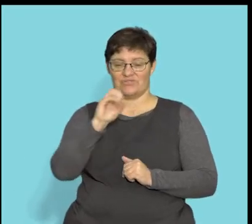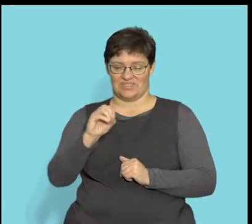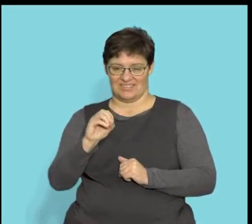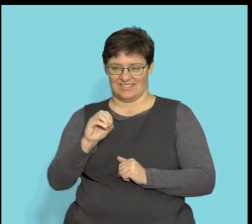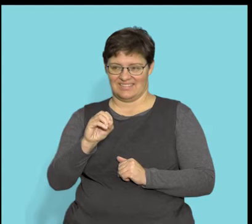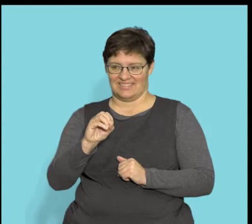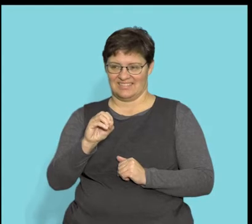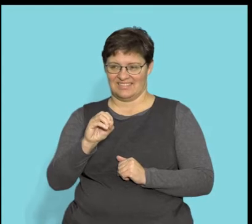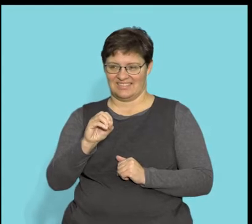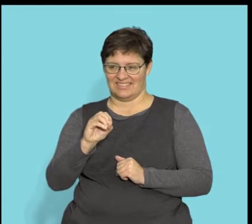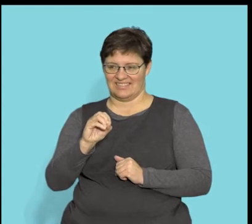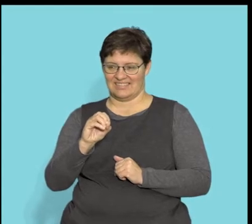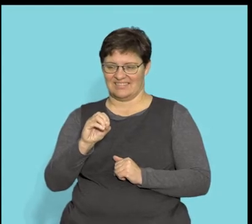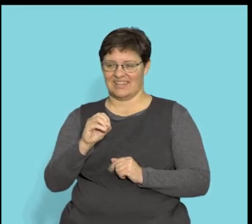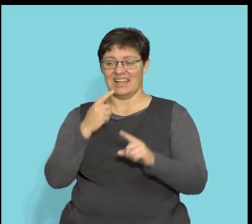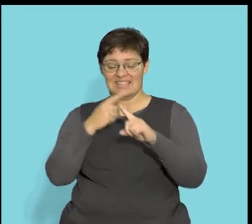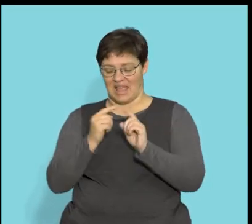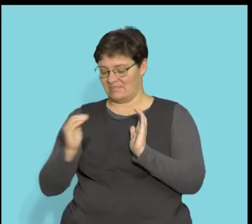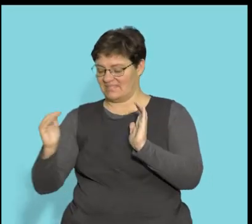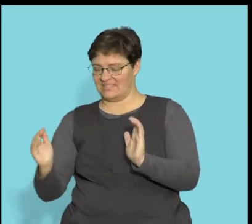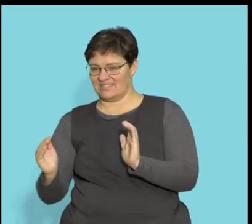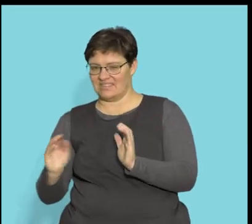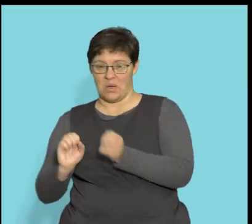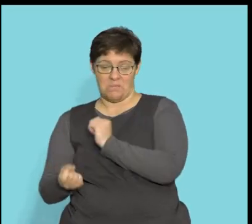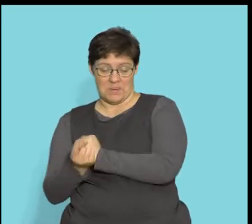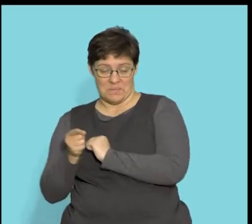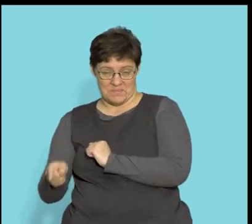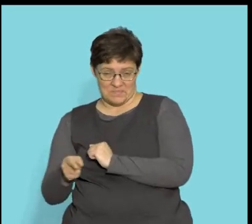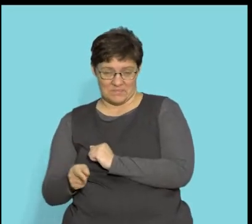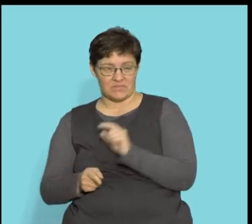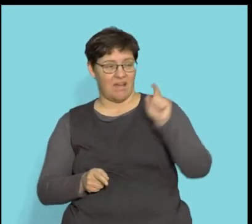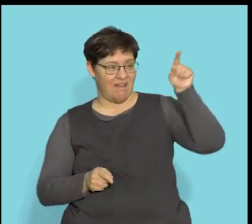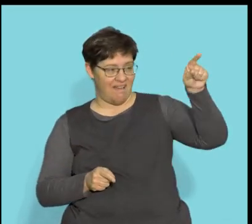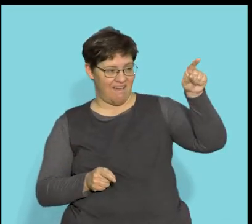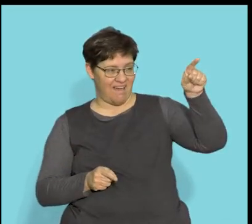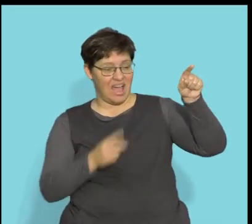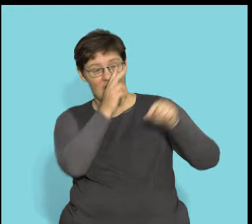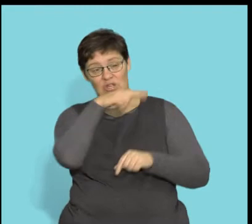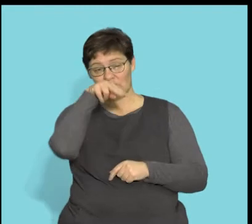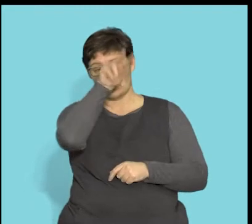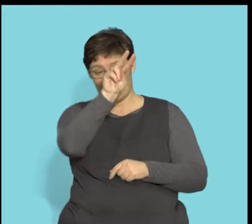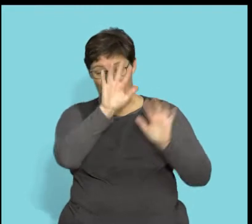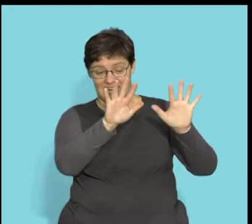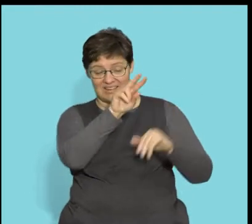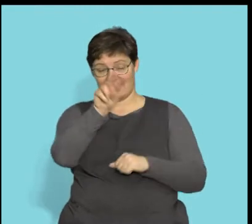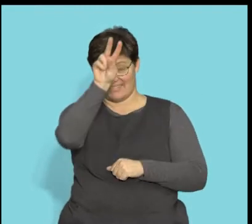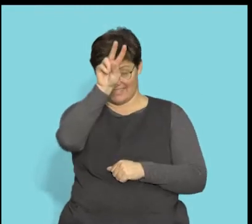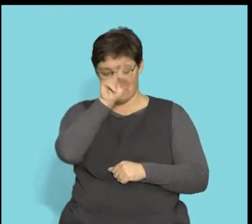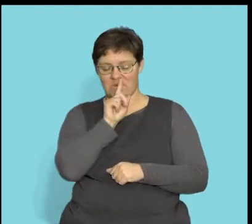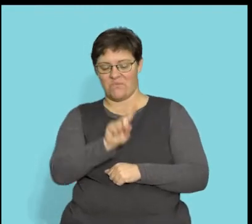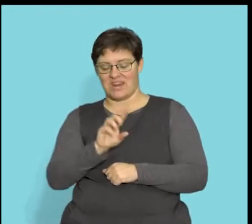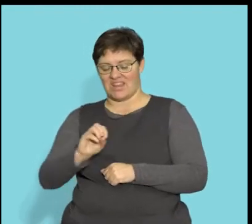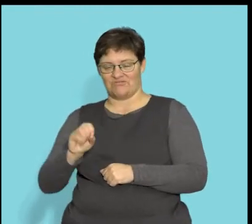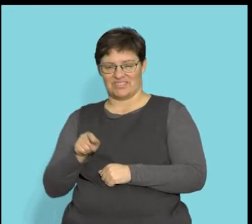going to be 100 times the original surface area. So in general, everyone, we can see that